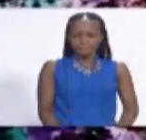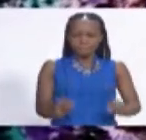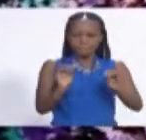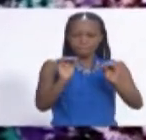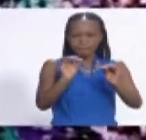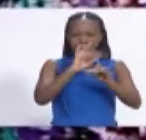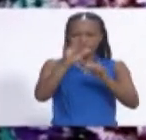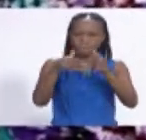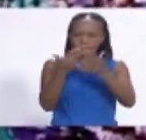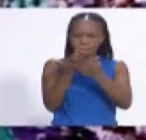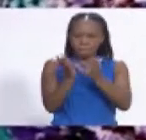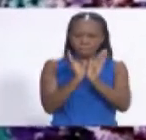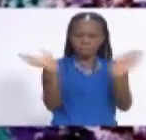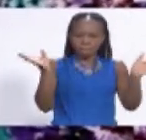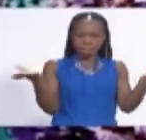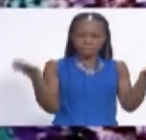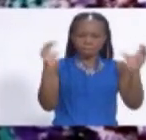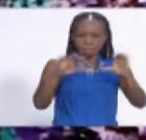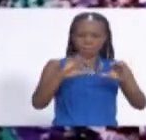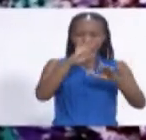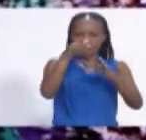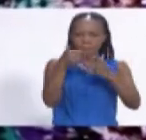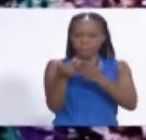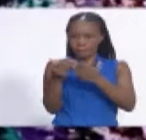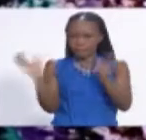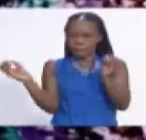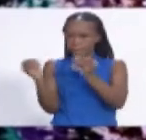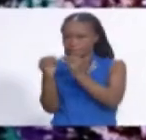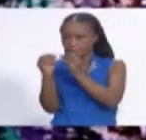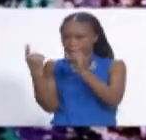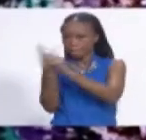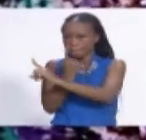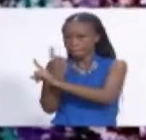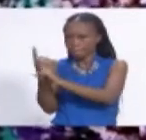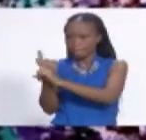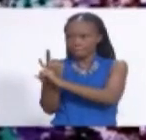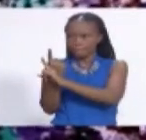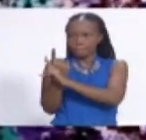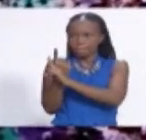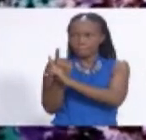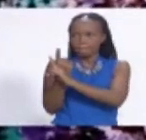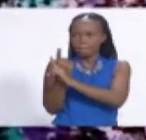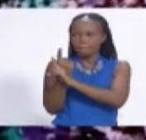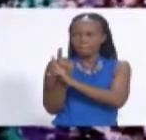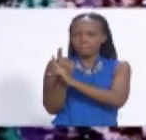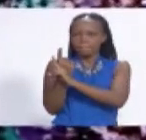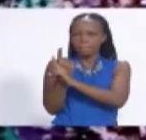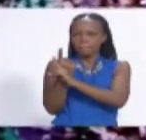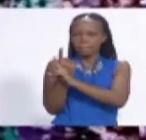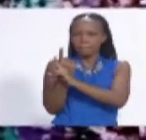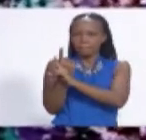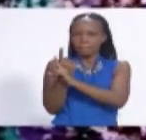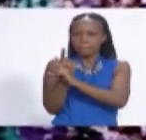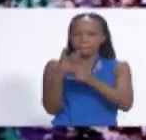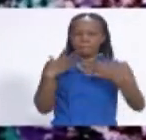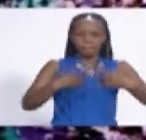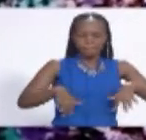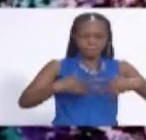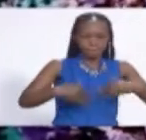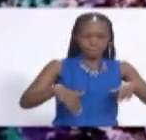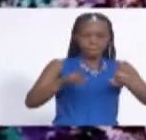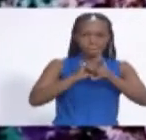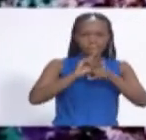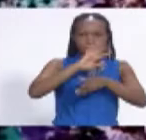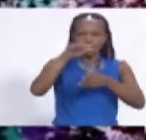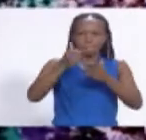all public gatherings, meetings, religious crusades, games, and